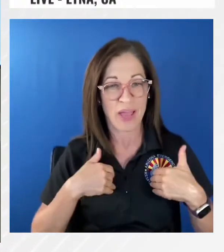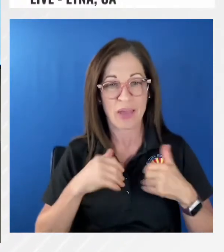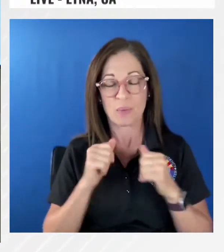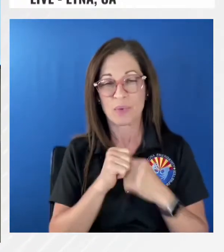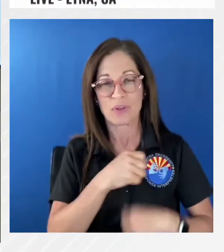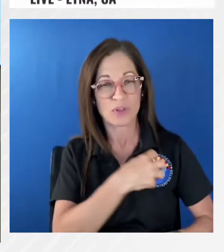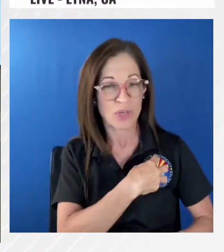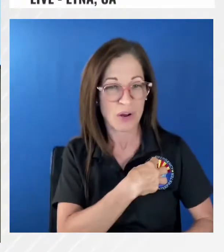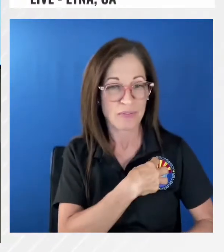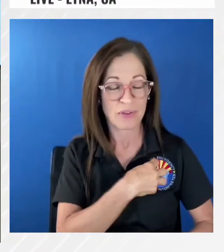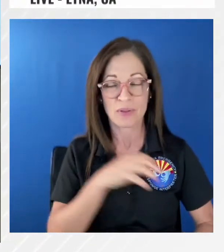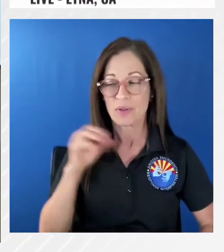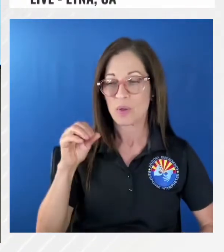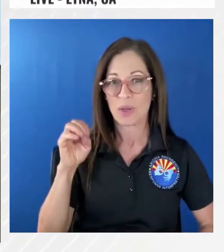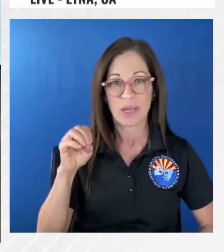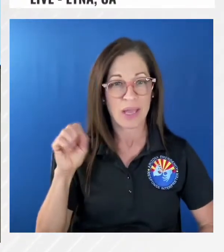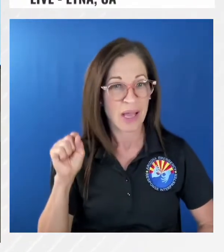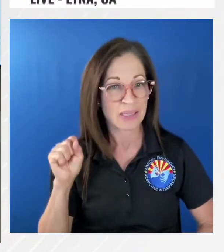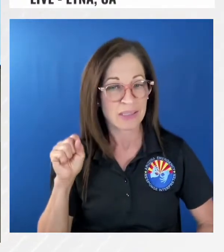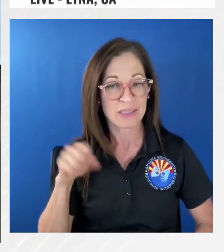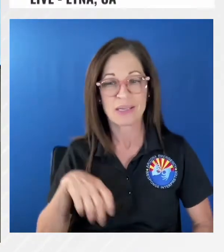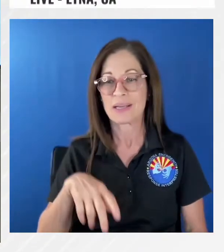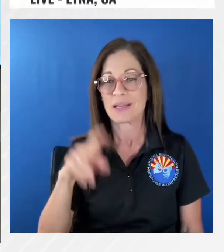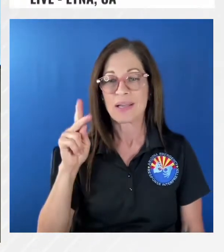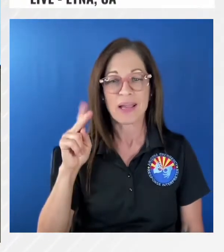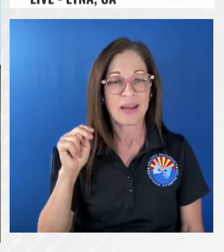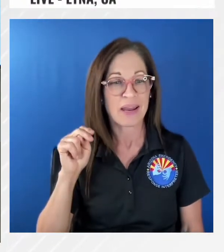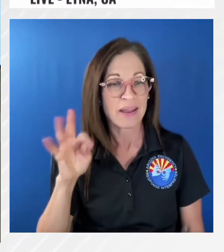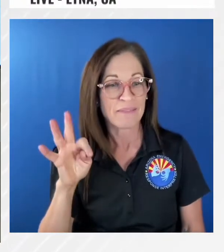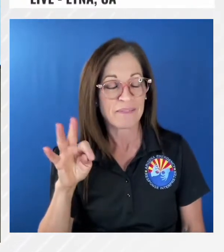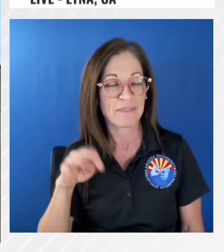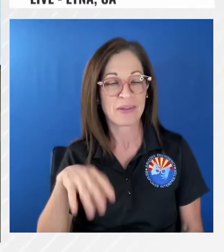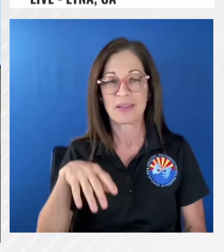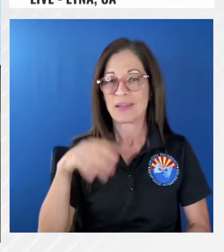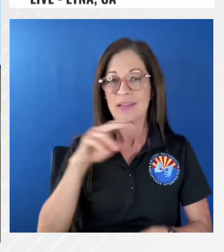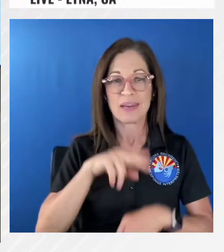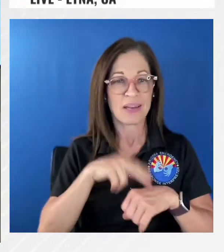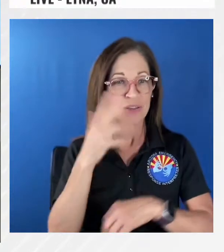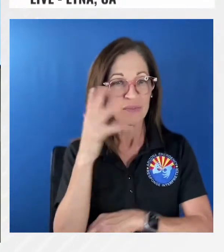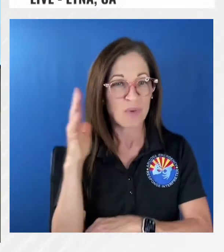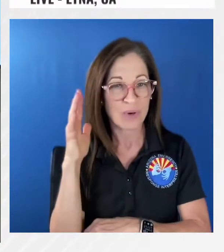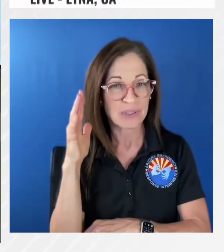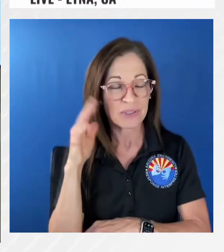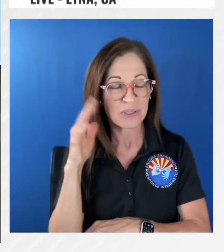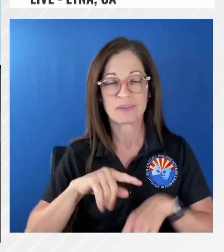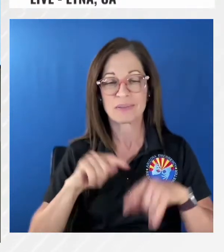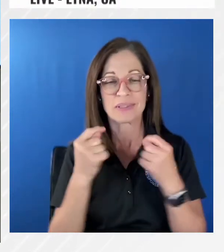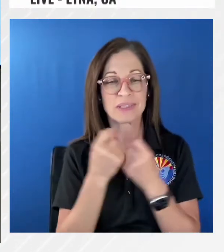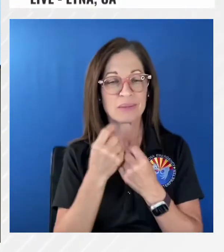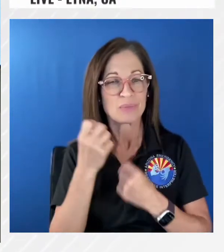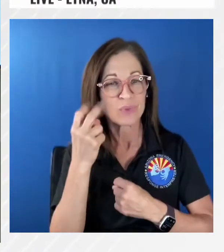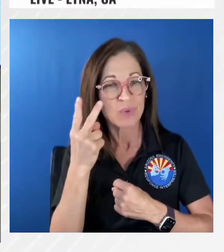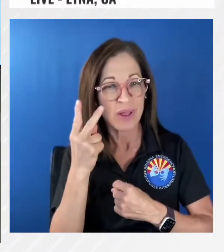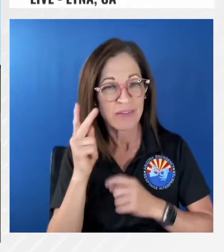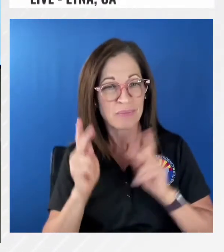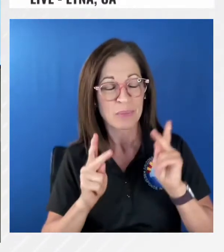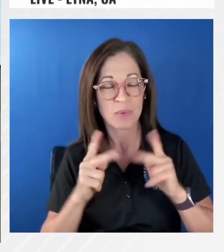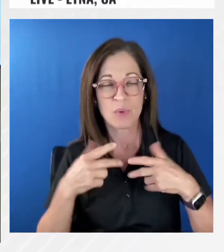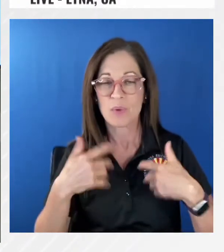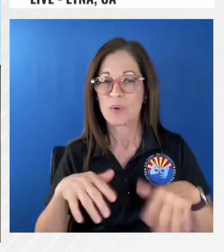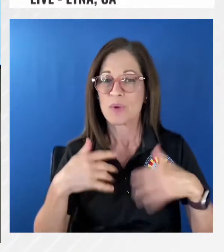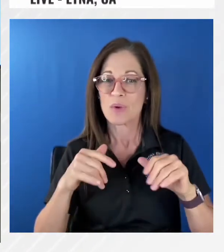the KNF, and obviously the Team 12 folks that have done a phenomenal job